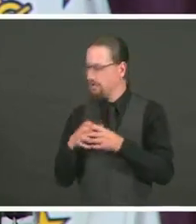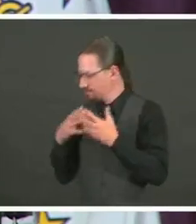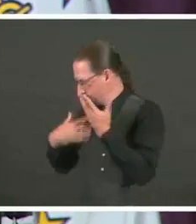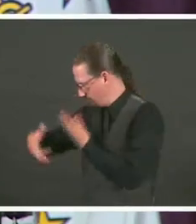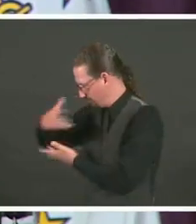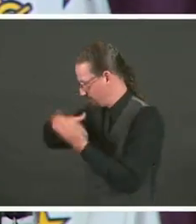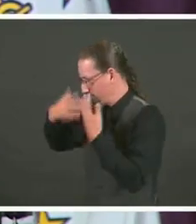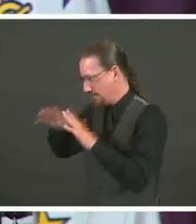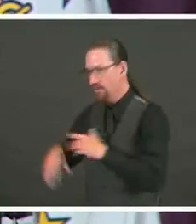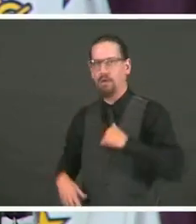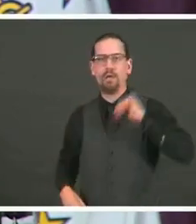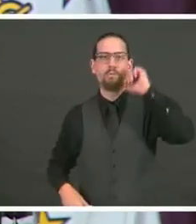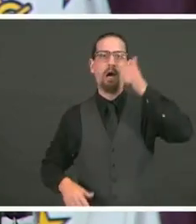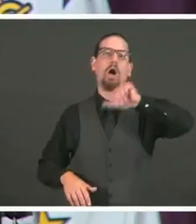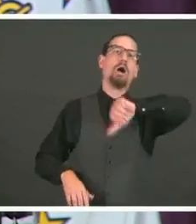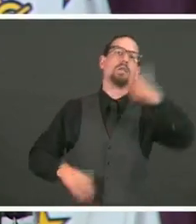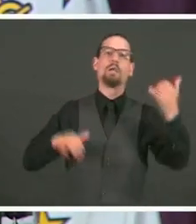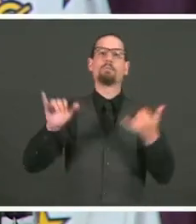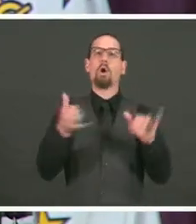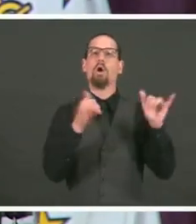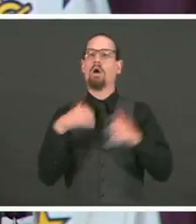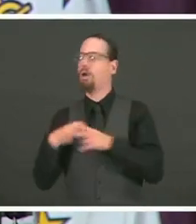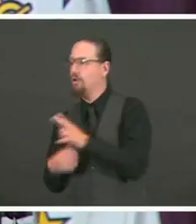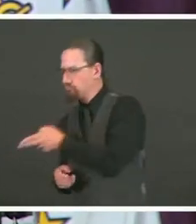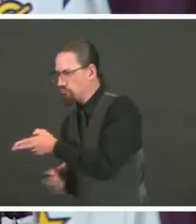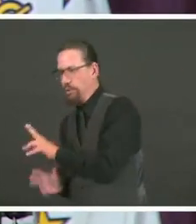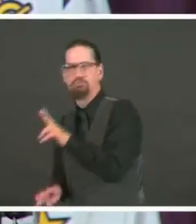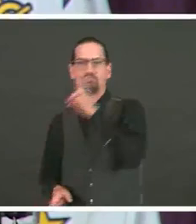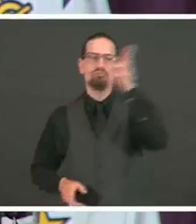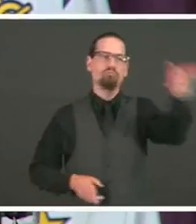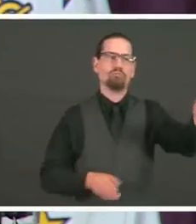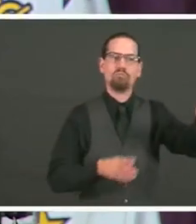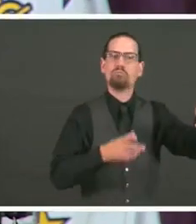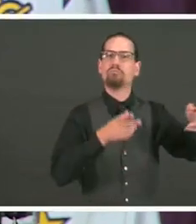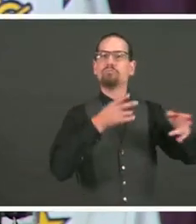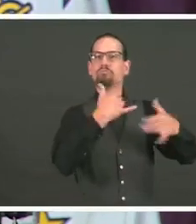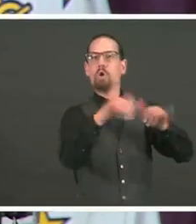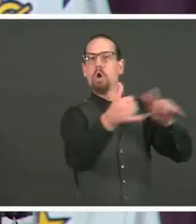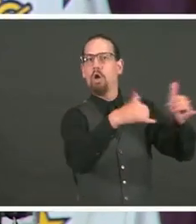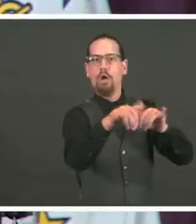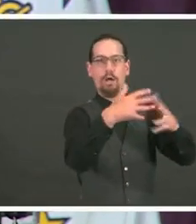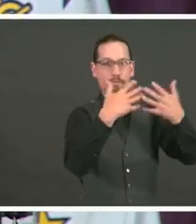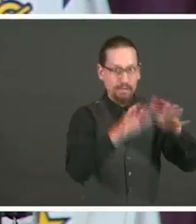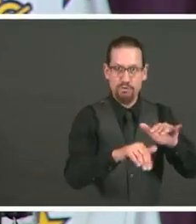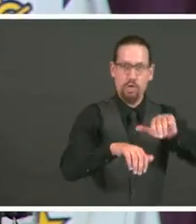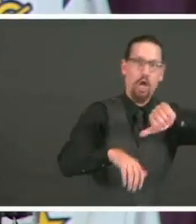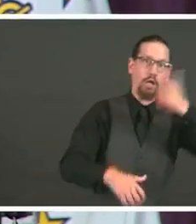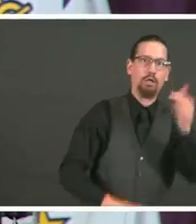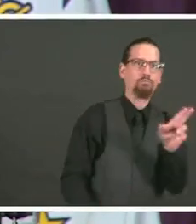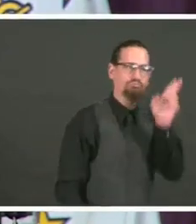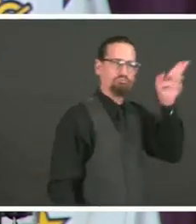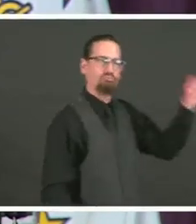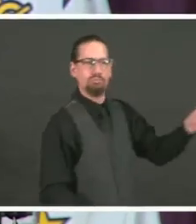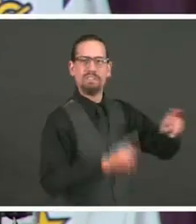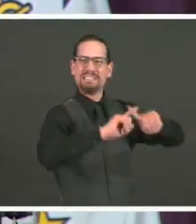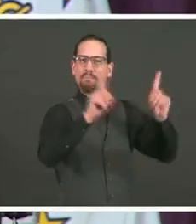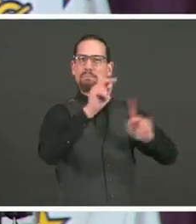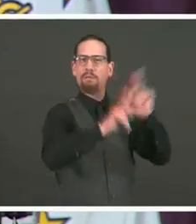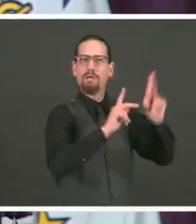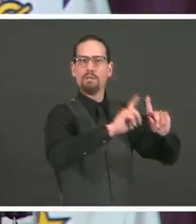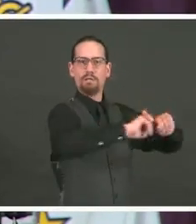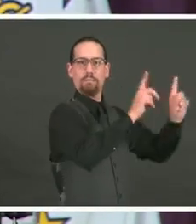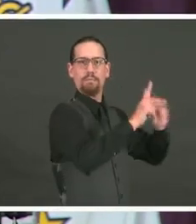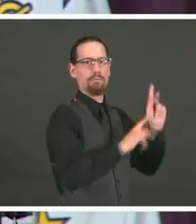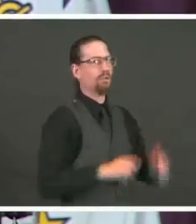to go back to where we were in April, May, getting really serious about this. Pull out that